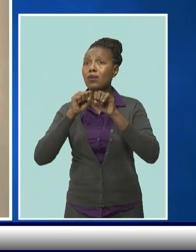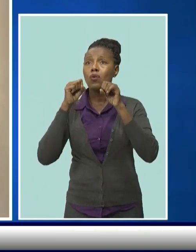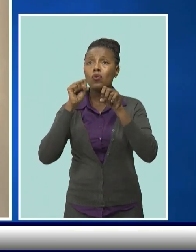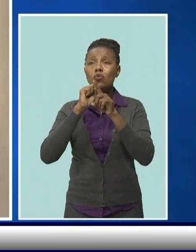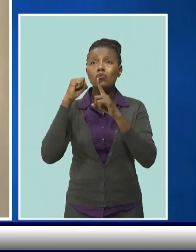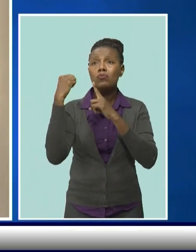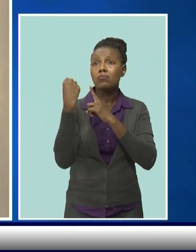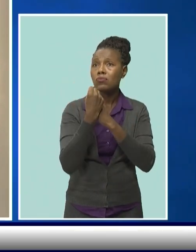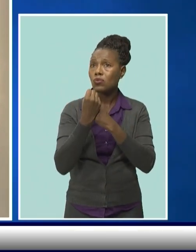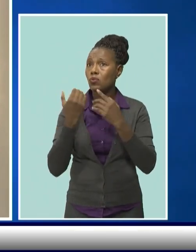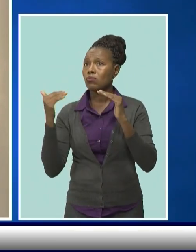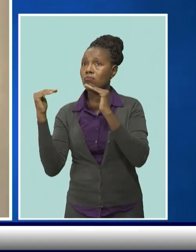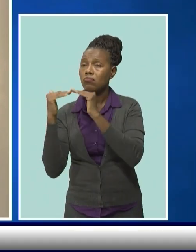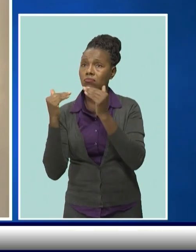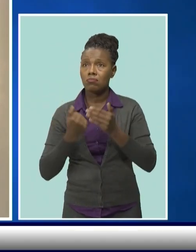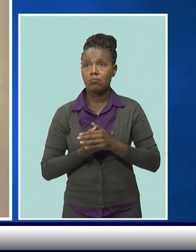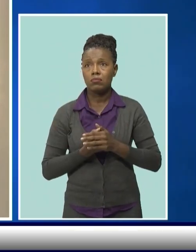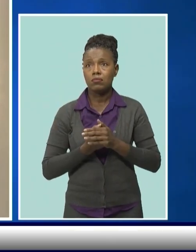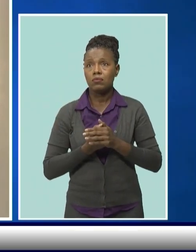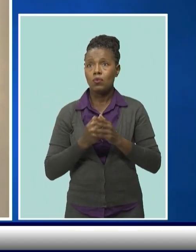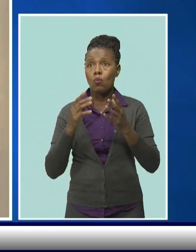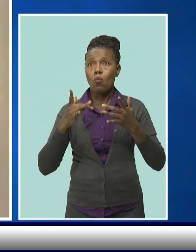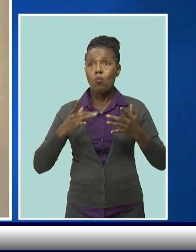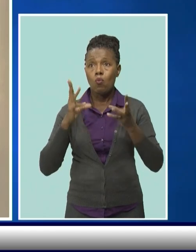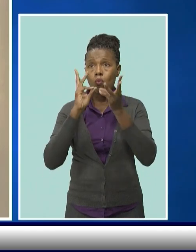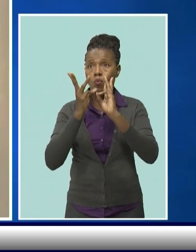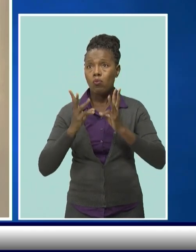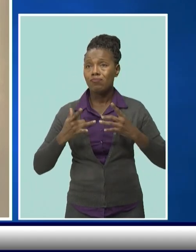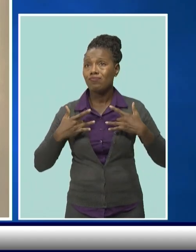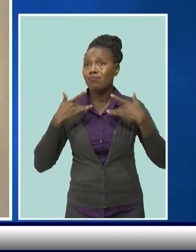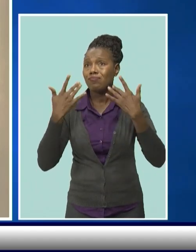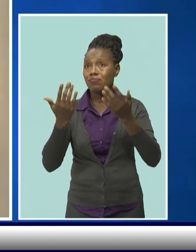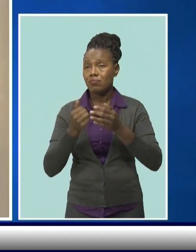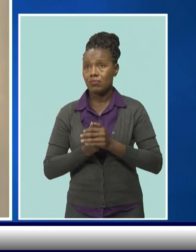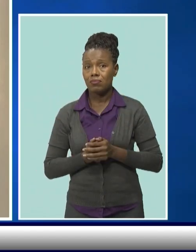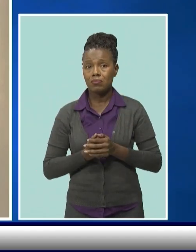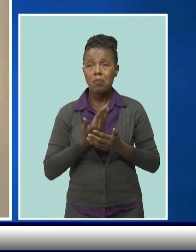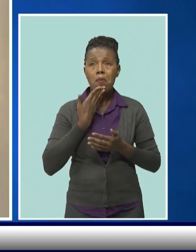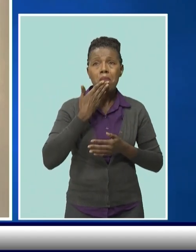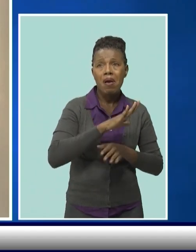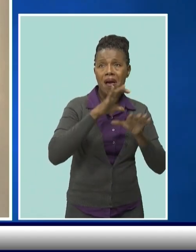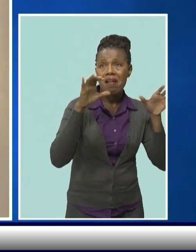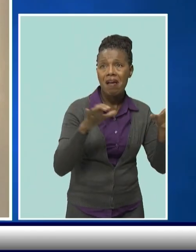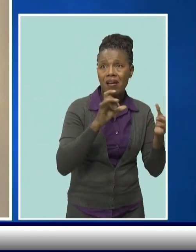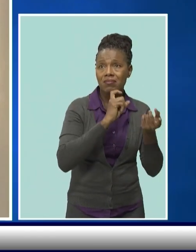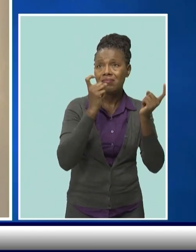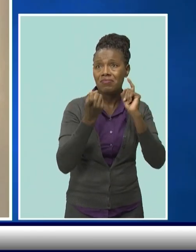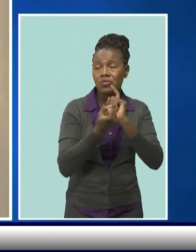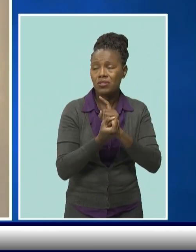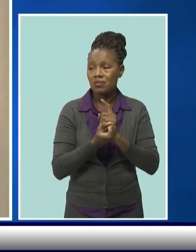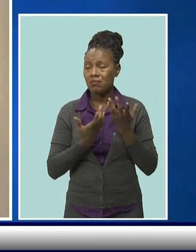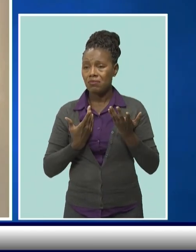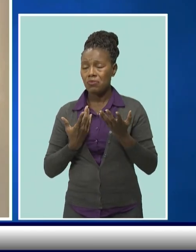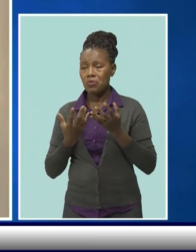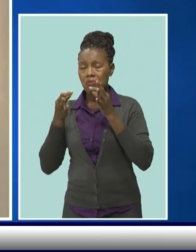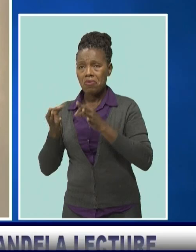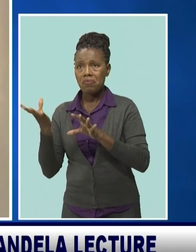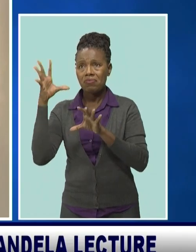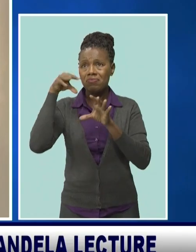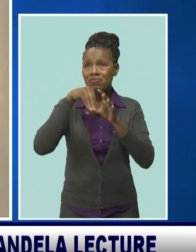and issues of decoloniality. How do we ensure that we become part of these debates as the